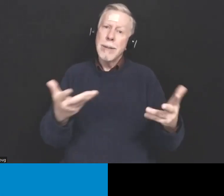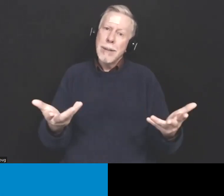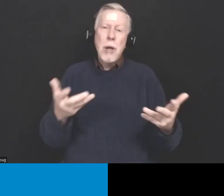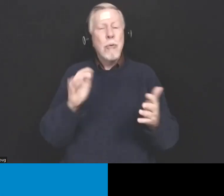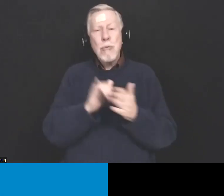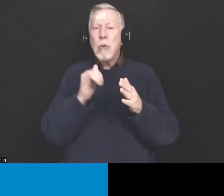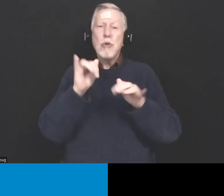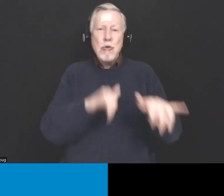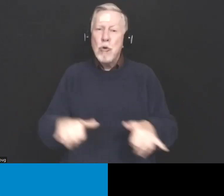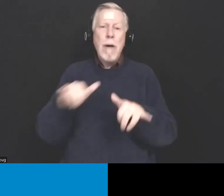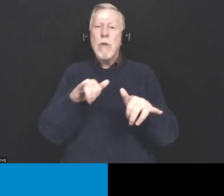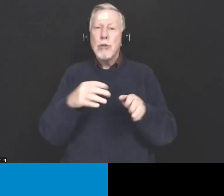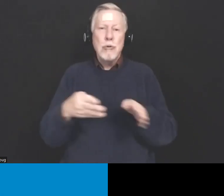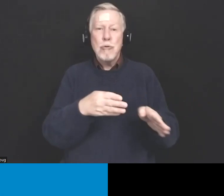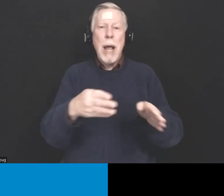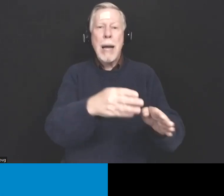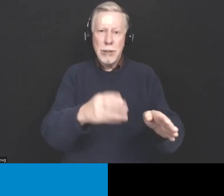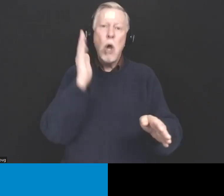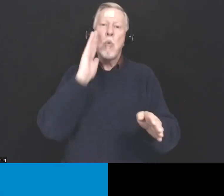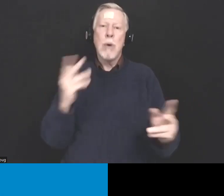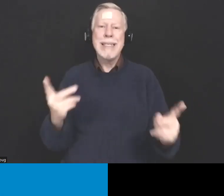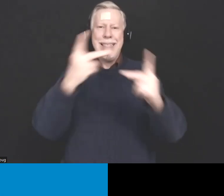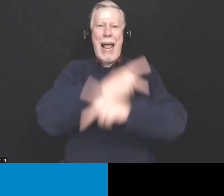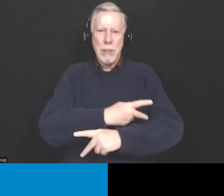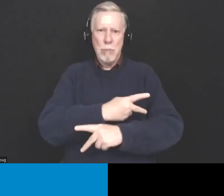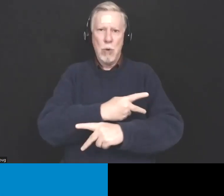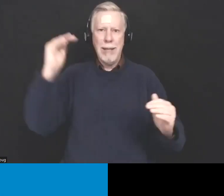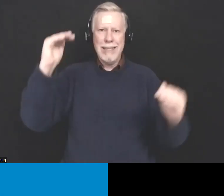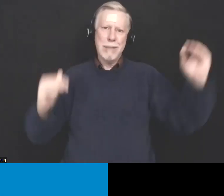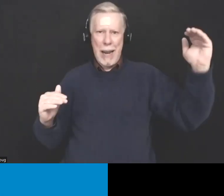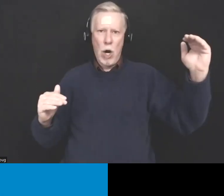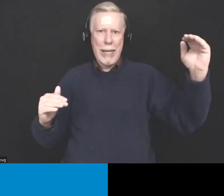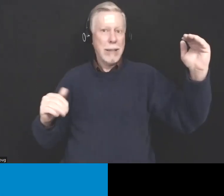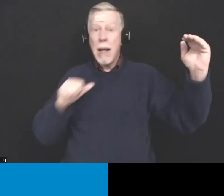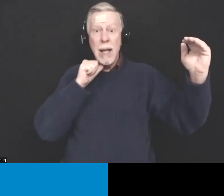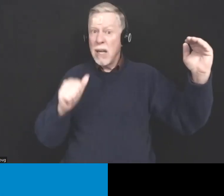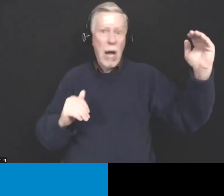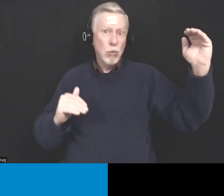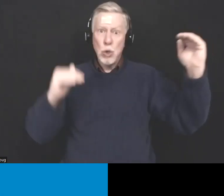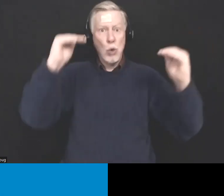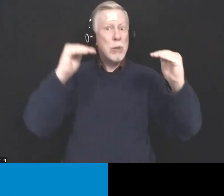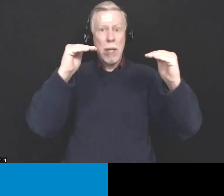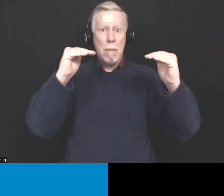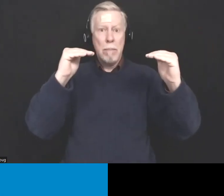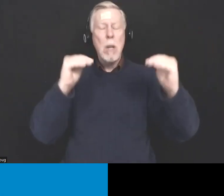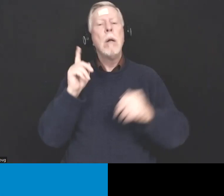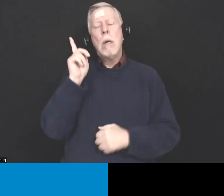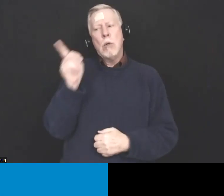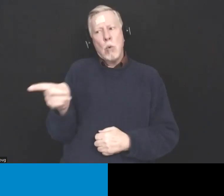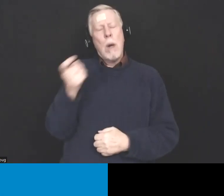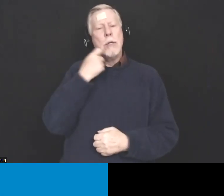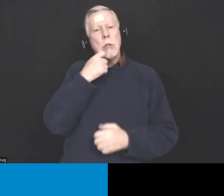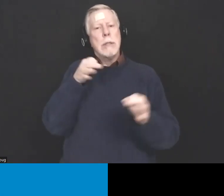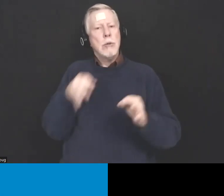exacerbate disparities than they are to reduce them. So what she is describing there is absolutely essential. You can't go through